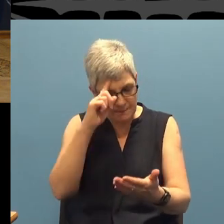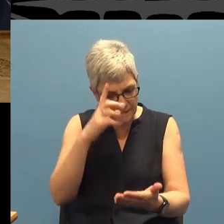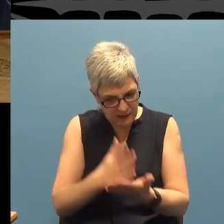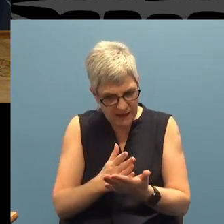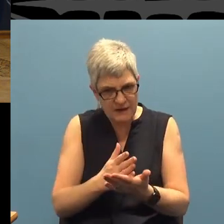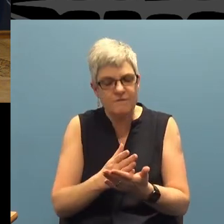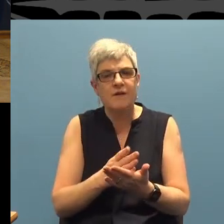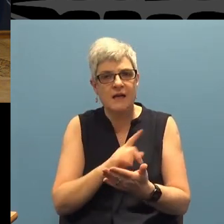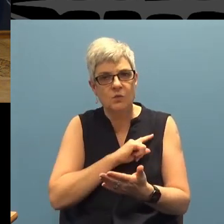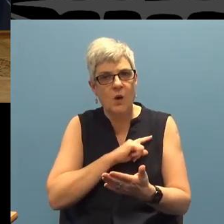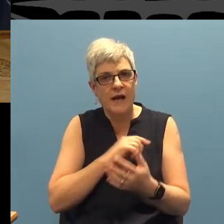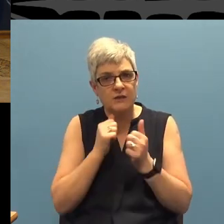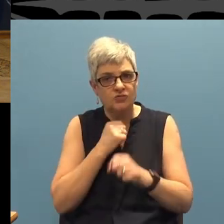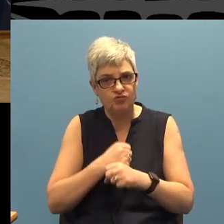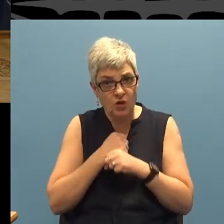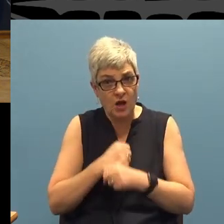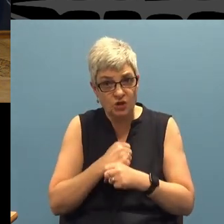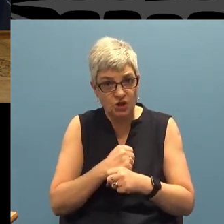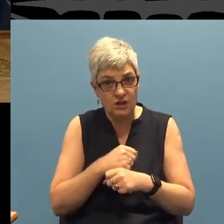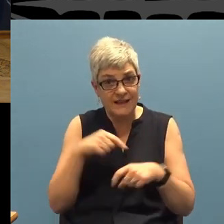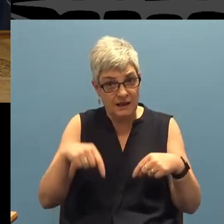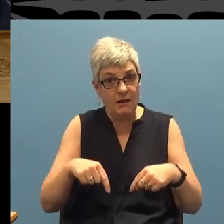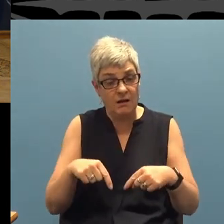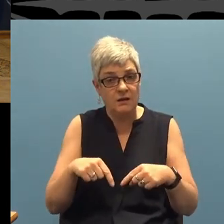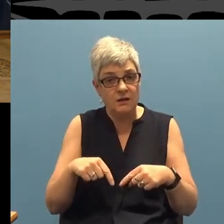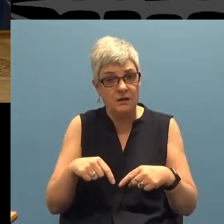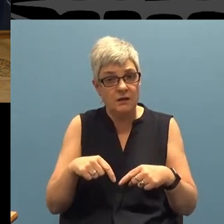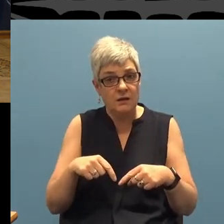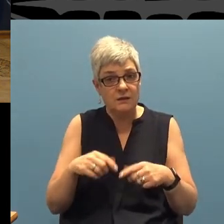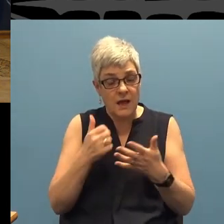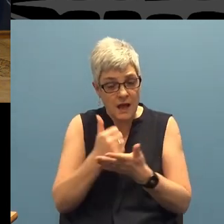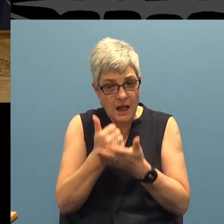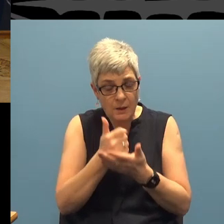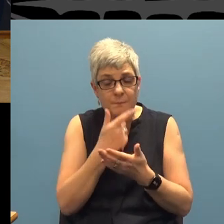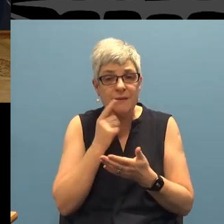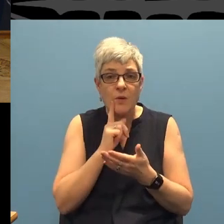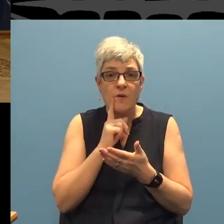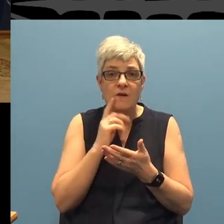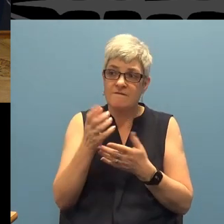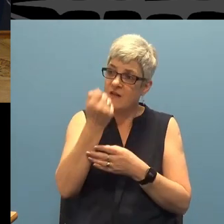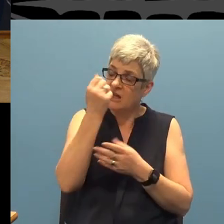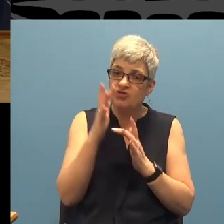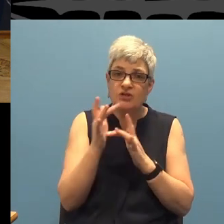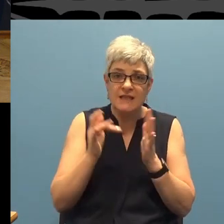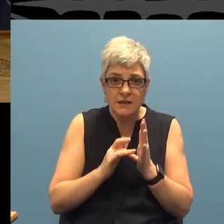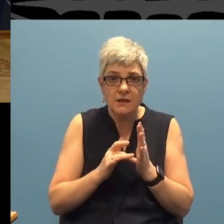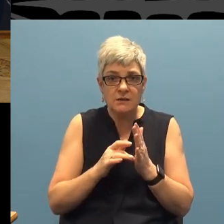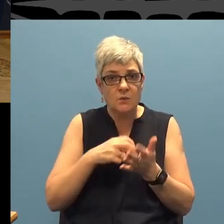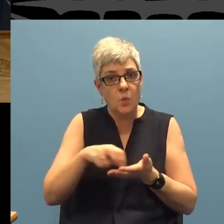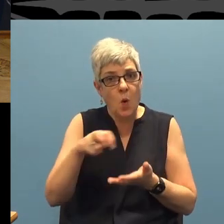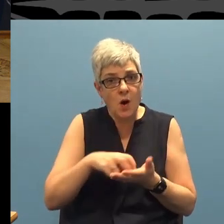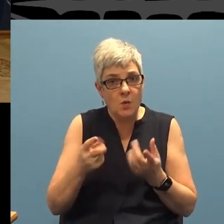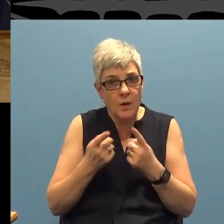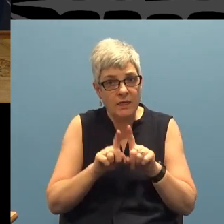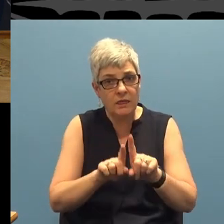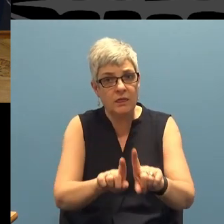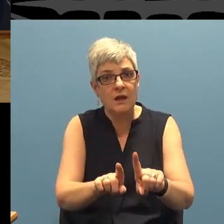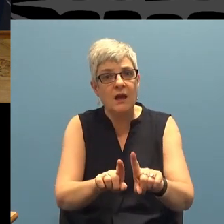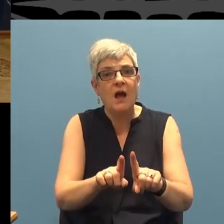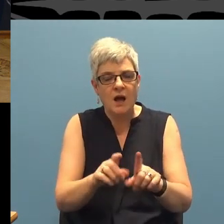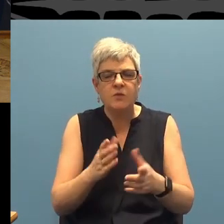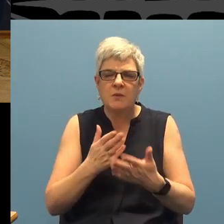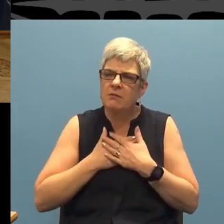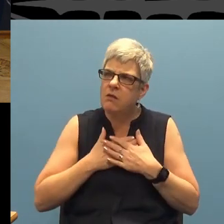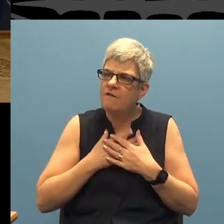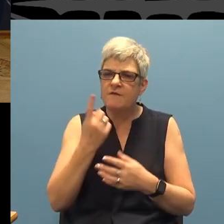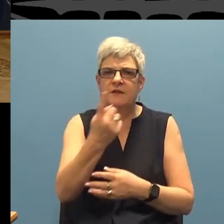here for, to point and help folks find that Jesus and walk with him. And we'd love it if anyone wanted to get in touch with us and